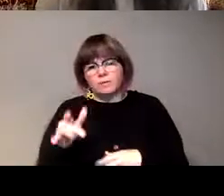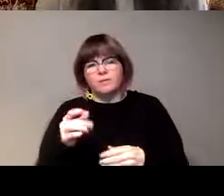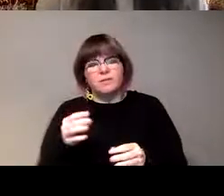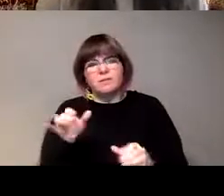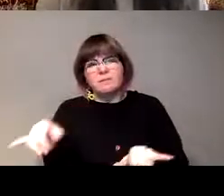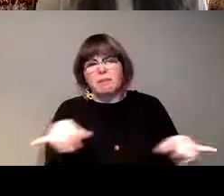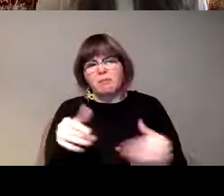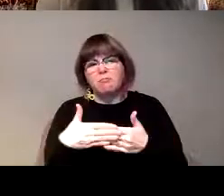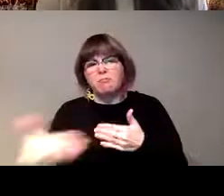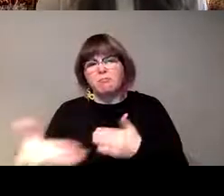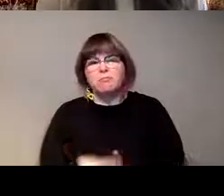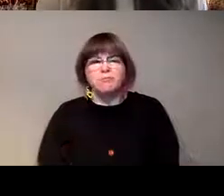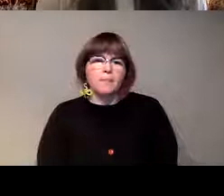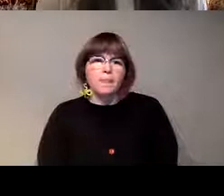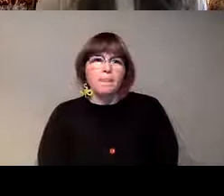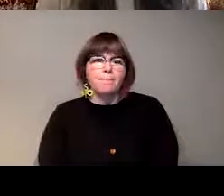similar from there.